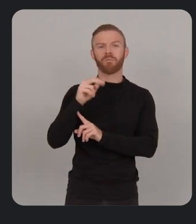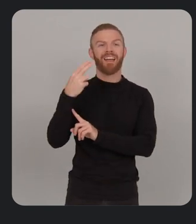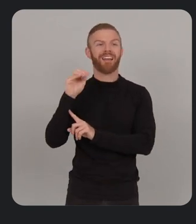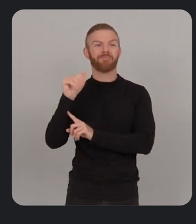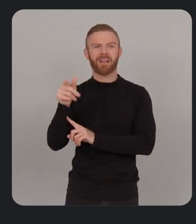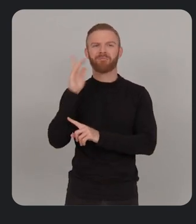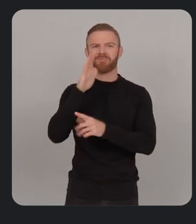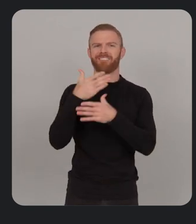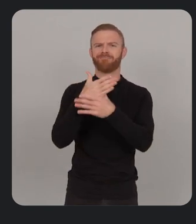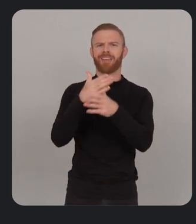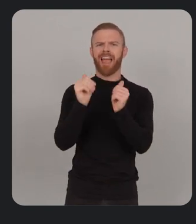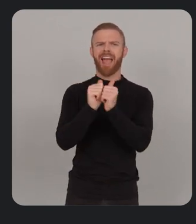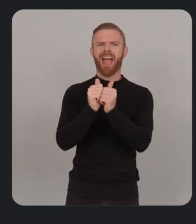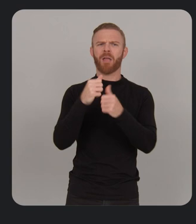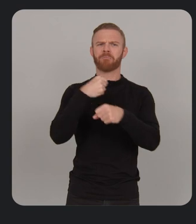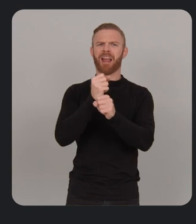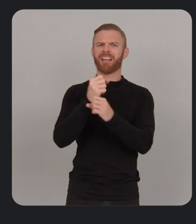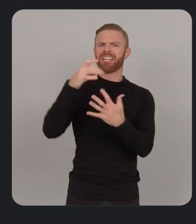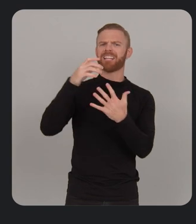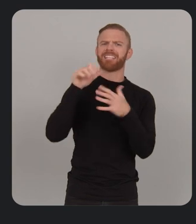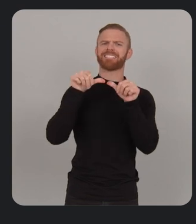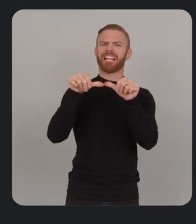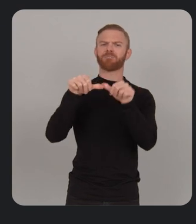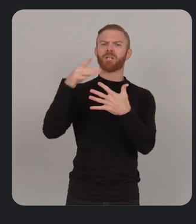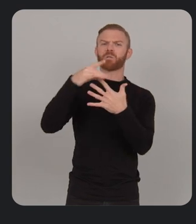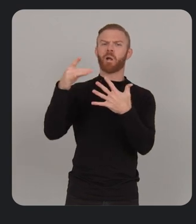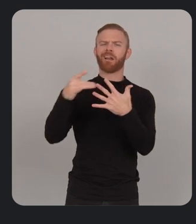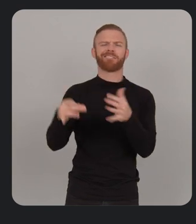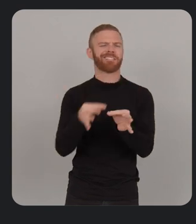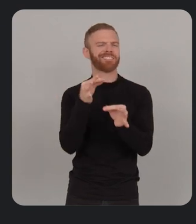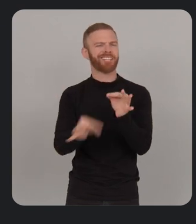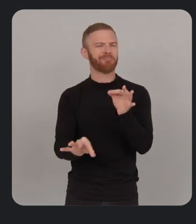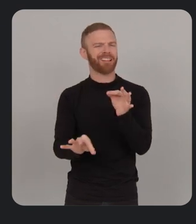share new ways we make the sustainable choice the simple choice